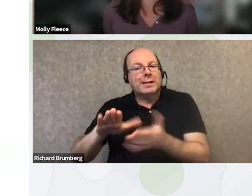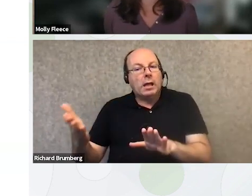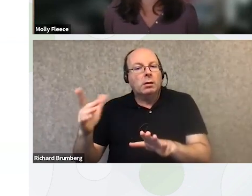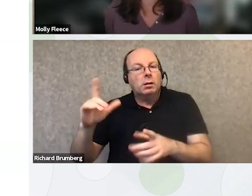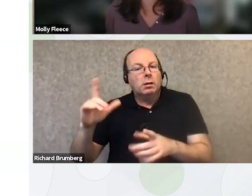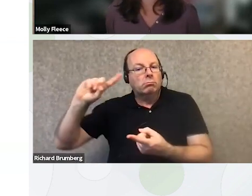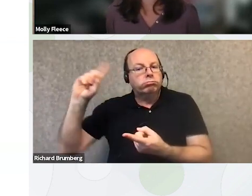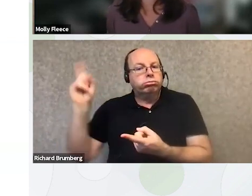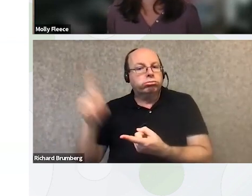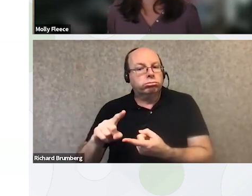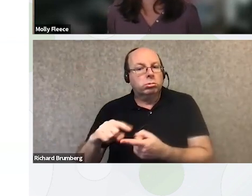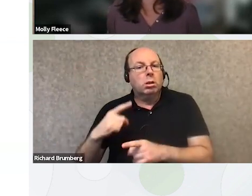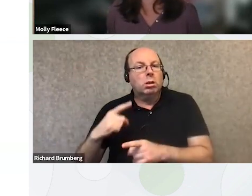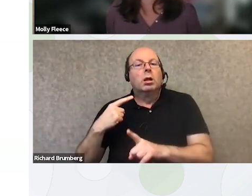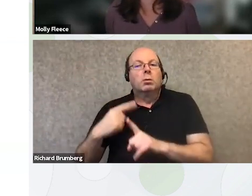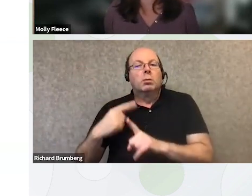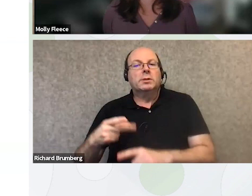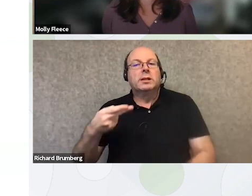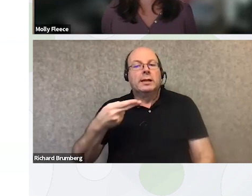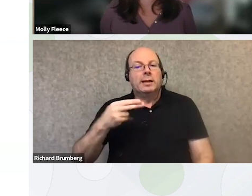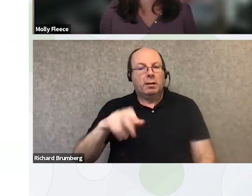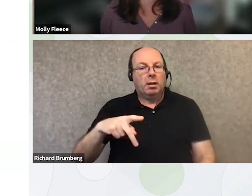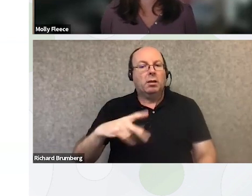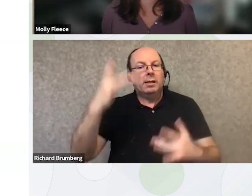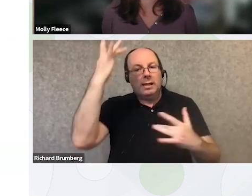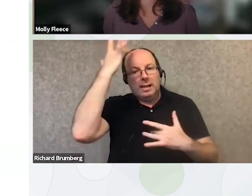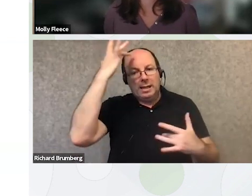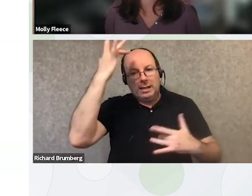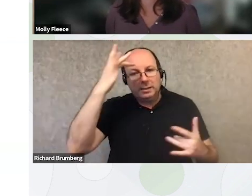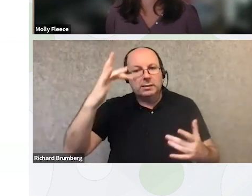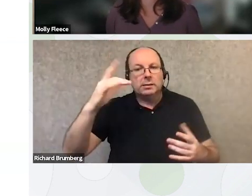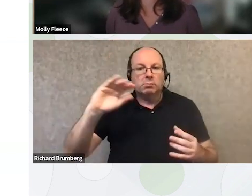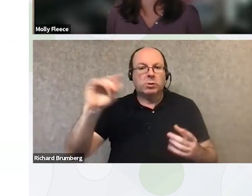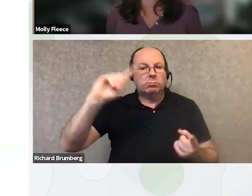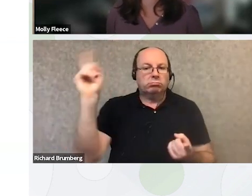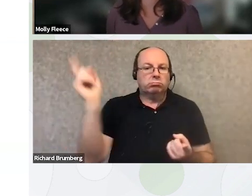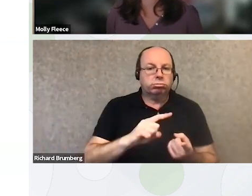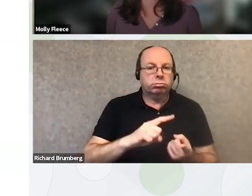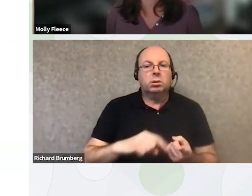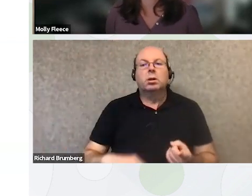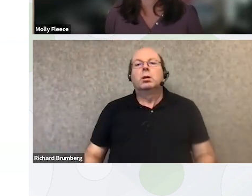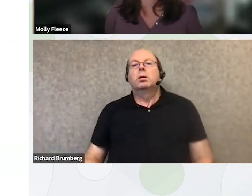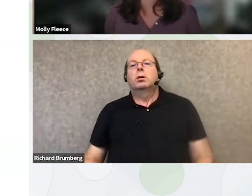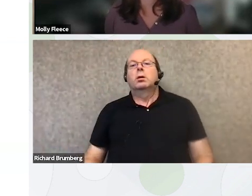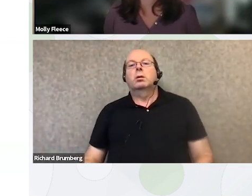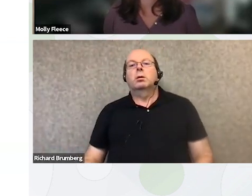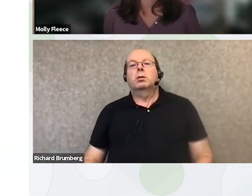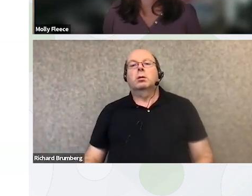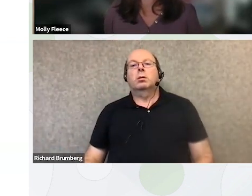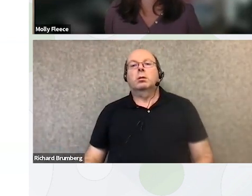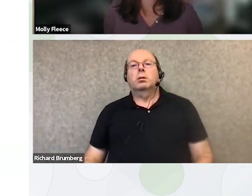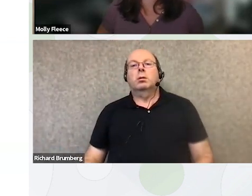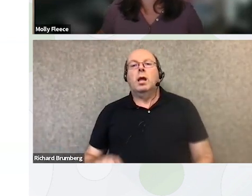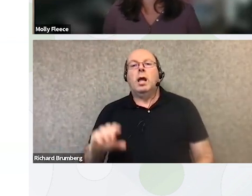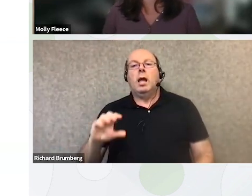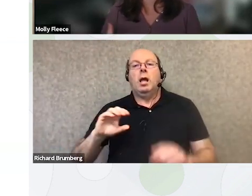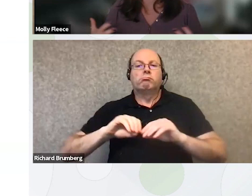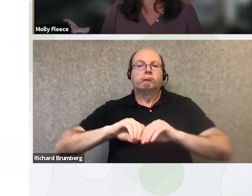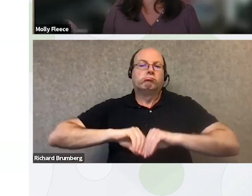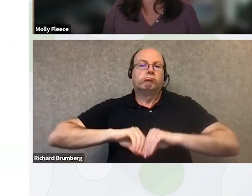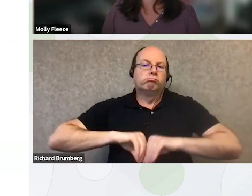that, it reduces healthcare provider illness, reduces nosocomial influenza-like illness and outbreaks, certainly,